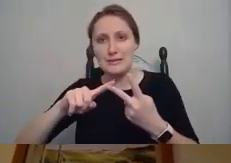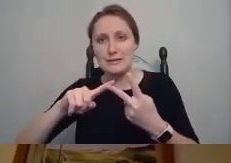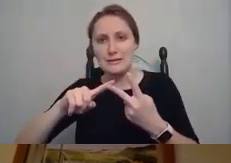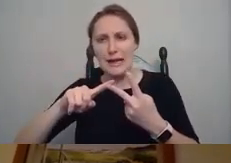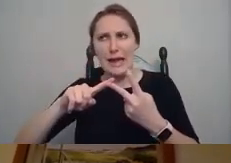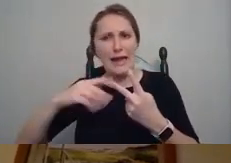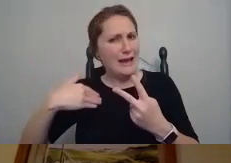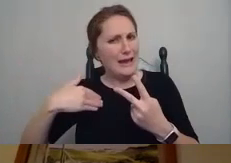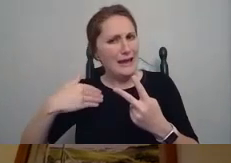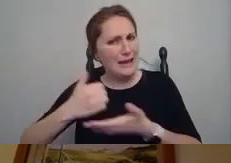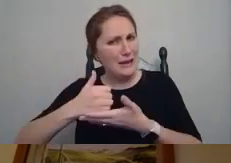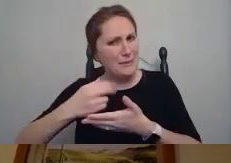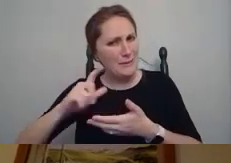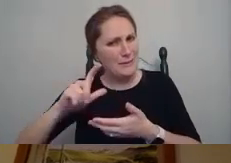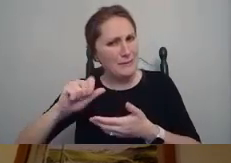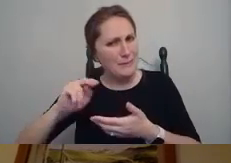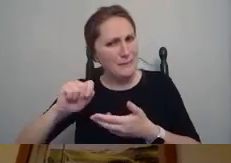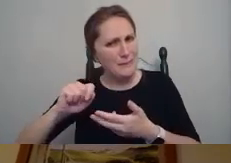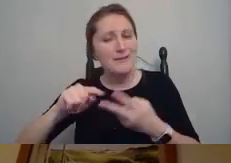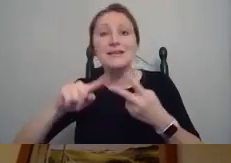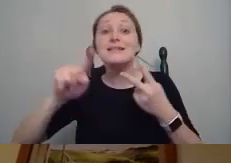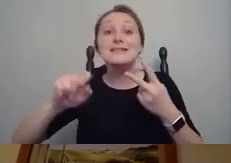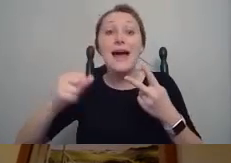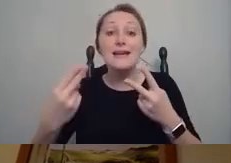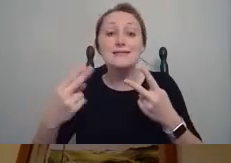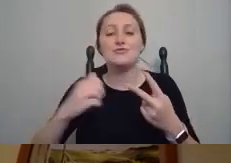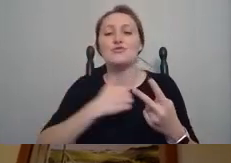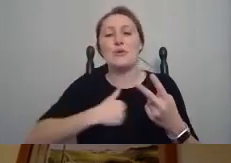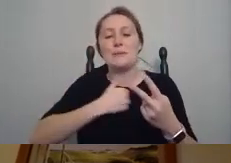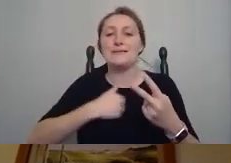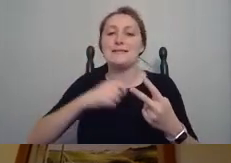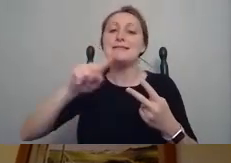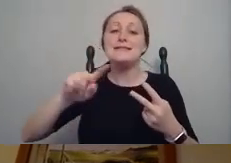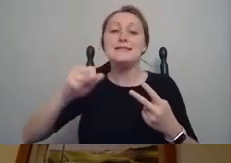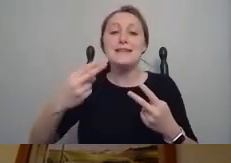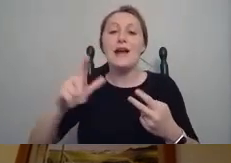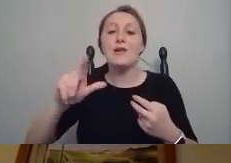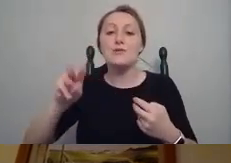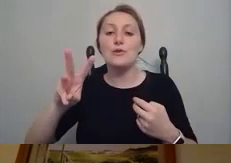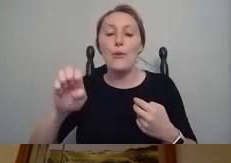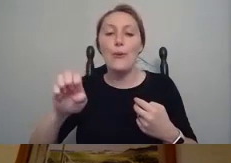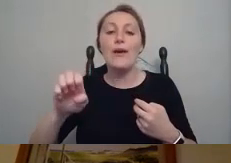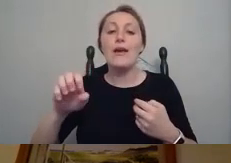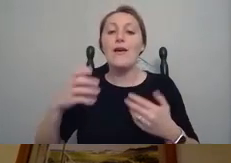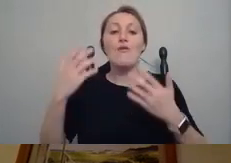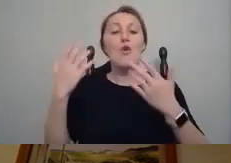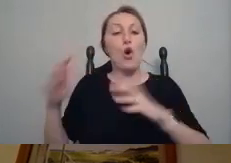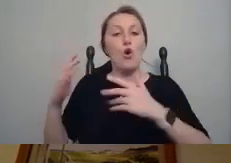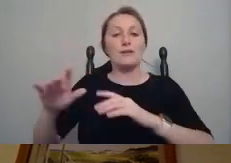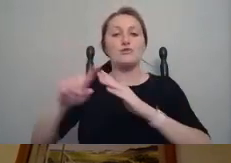help me out, Lona. I'm forgetting. Zach. Marisol. Zach Lowe. Have already built out the learning from